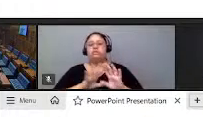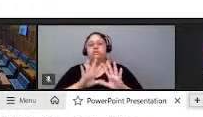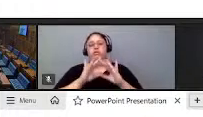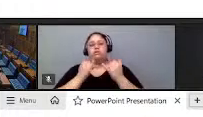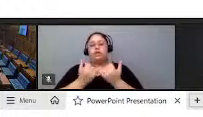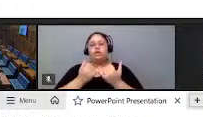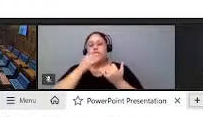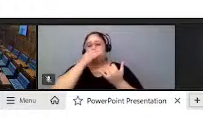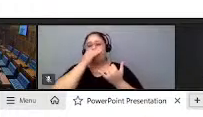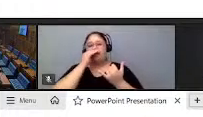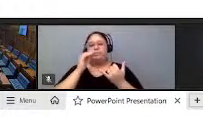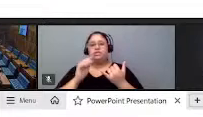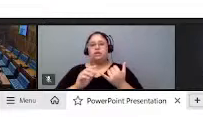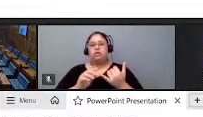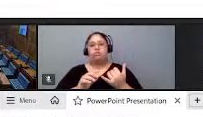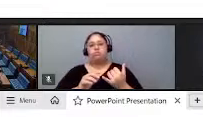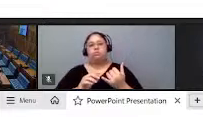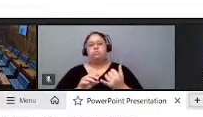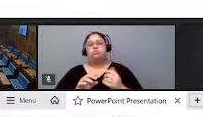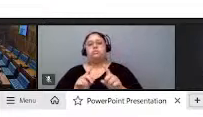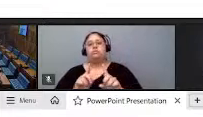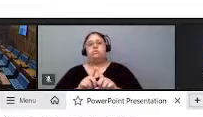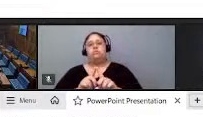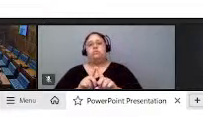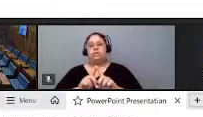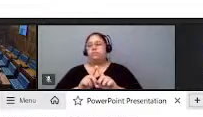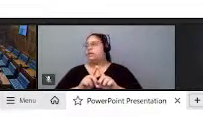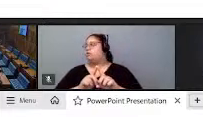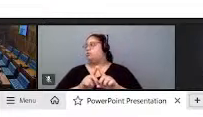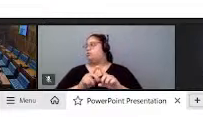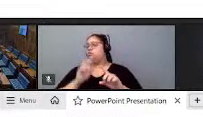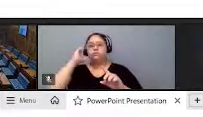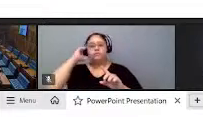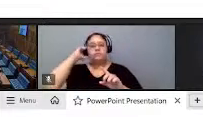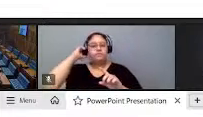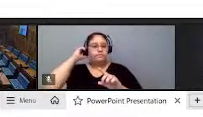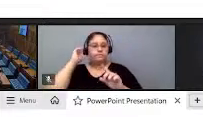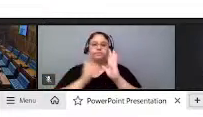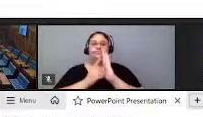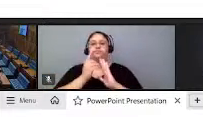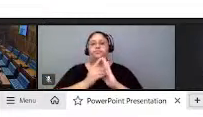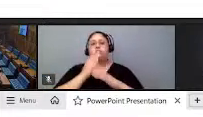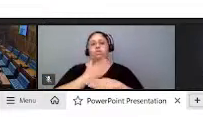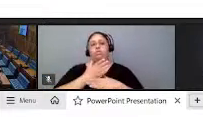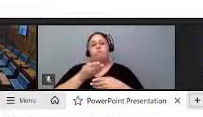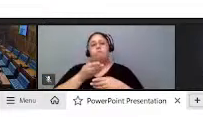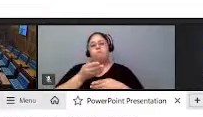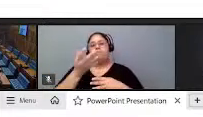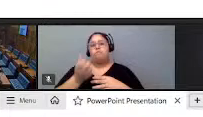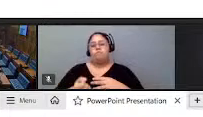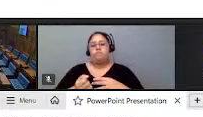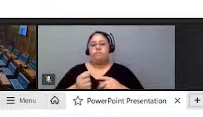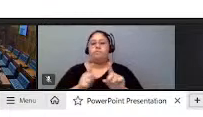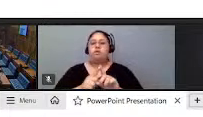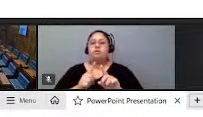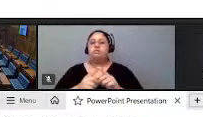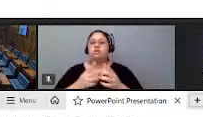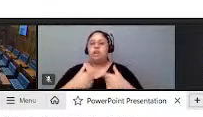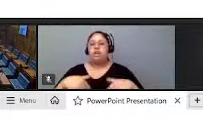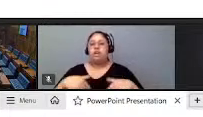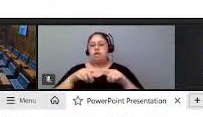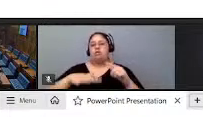that is already awarded which they've already started doing some development work there uh is a land of